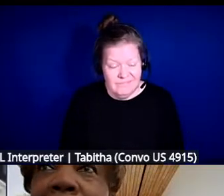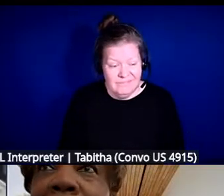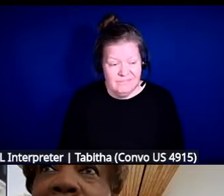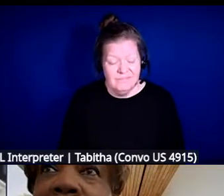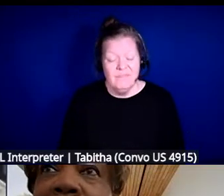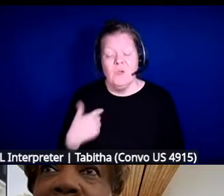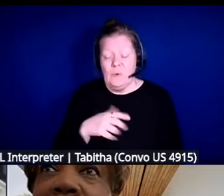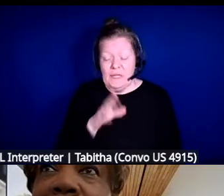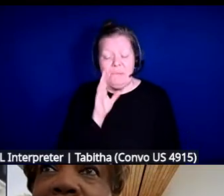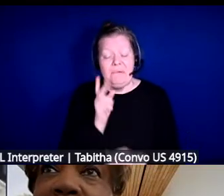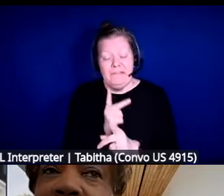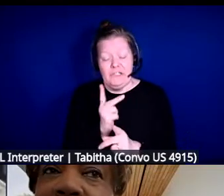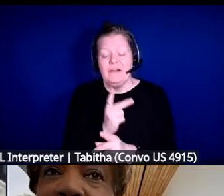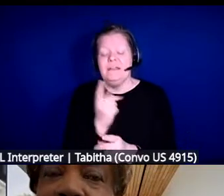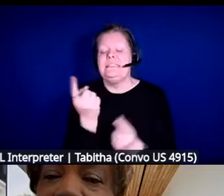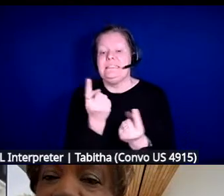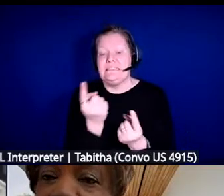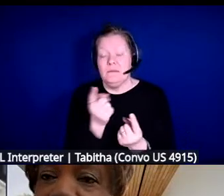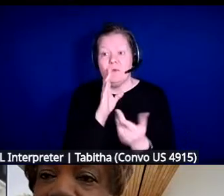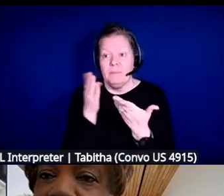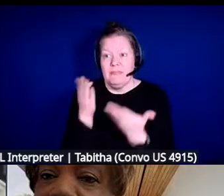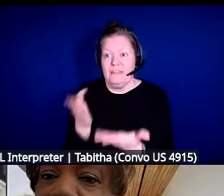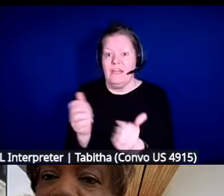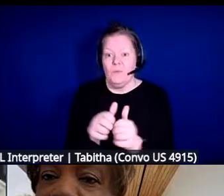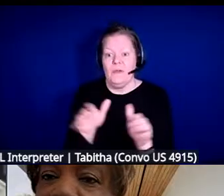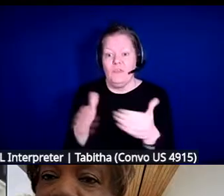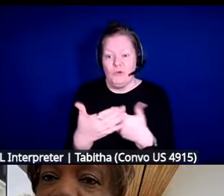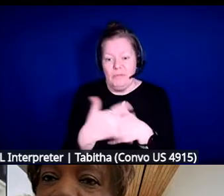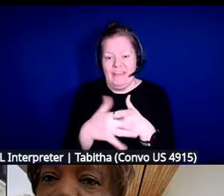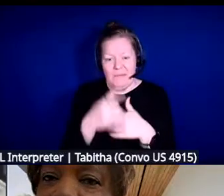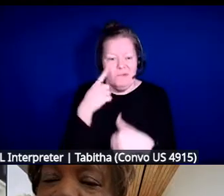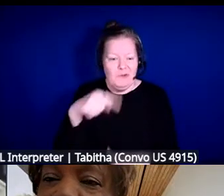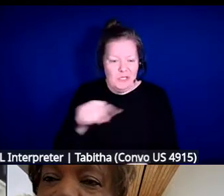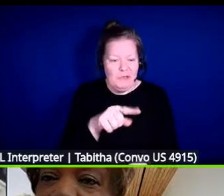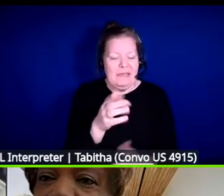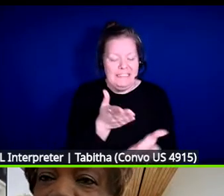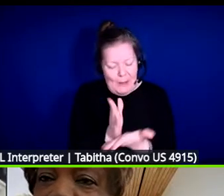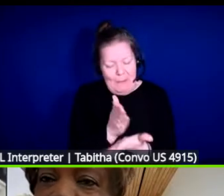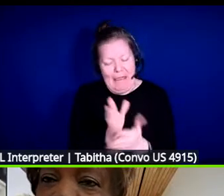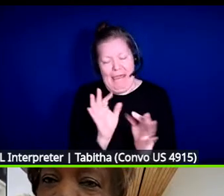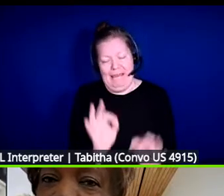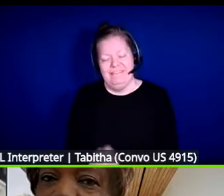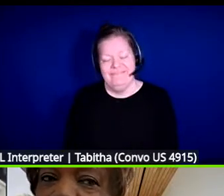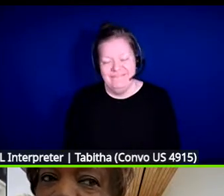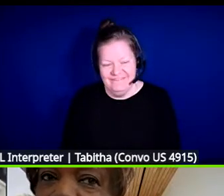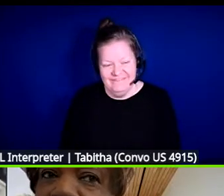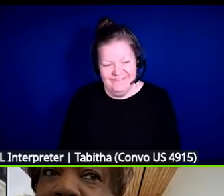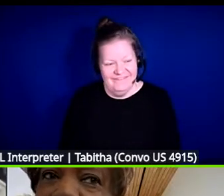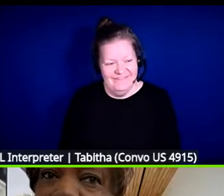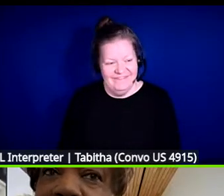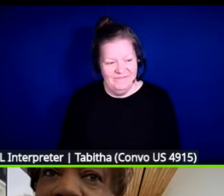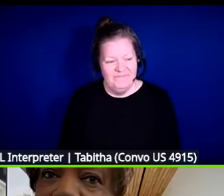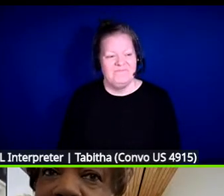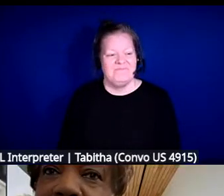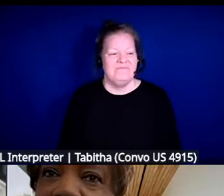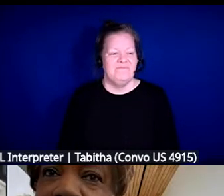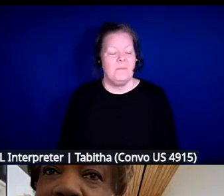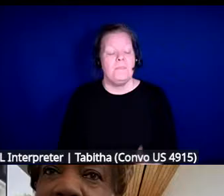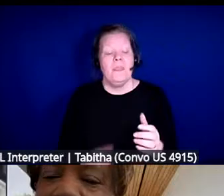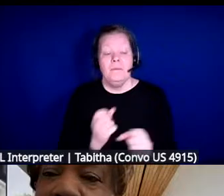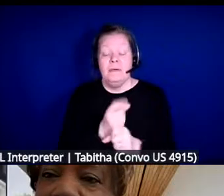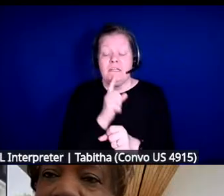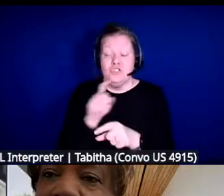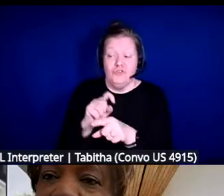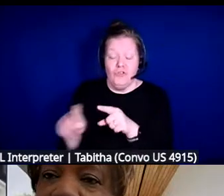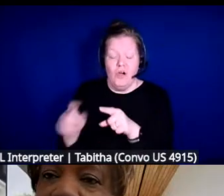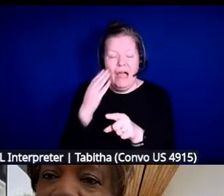We will figure it out. Somebody gonna be there with a room available for you. It's okay. All right. So good. Make sure you call in.